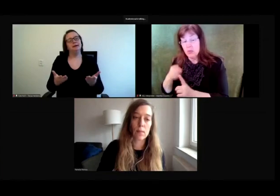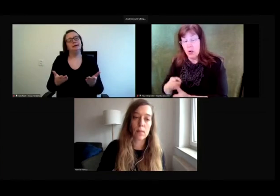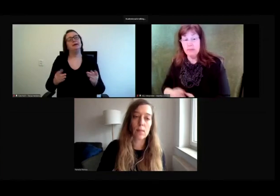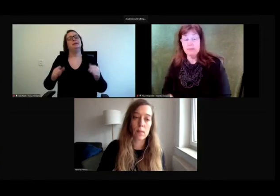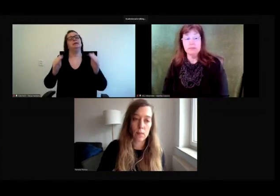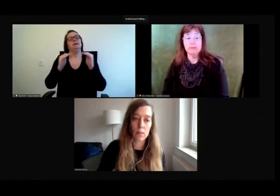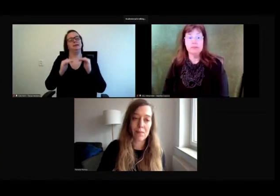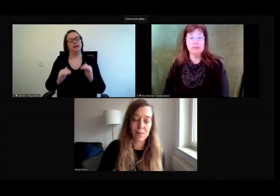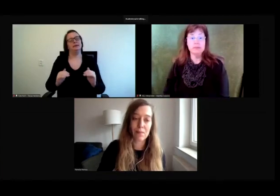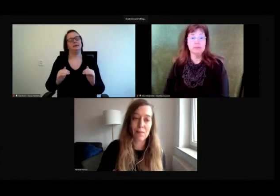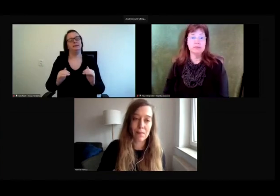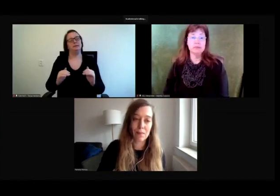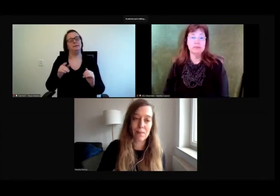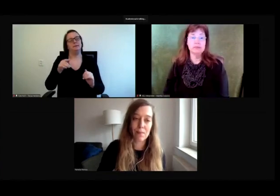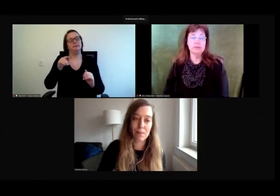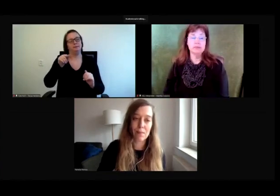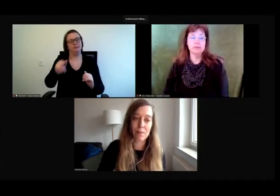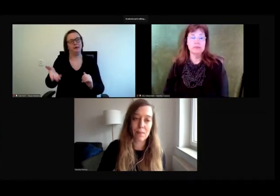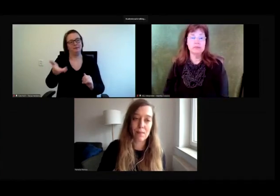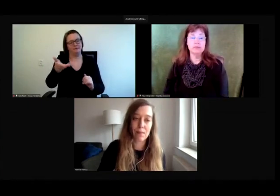Coming to your question about